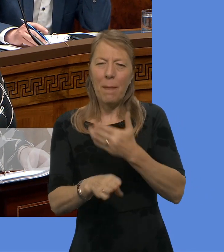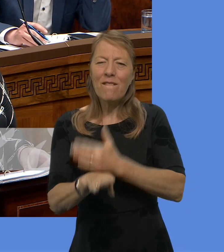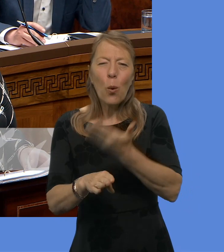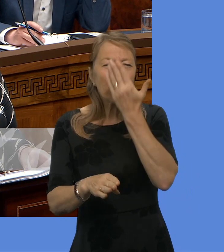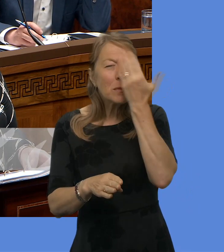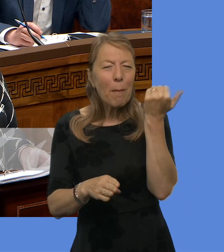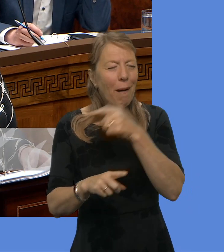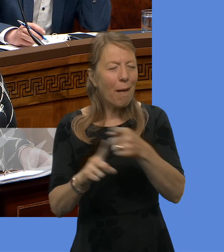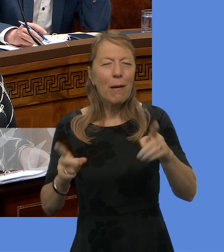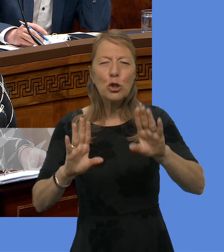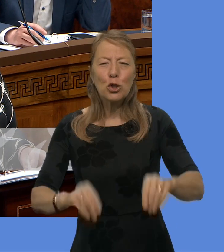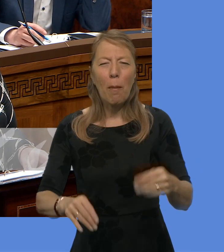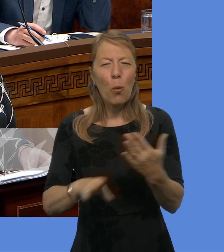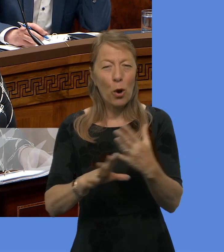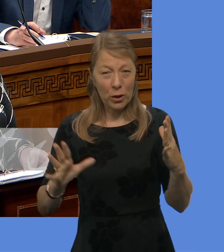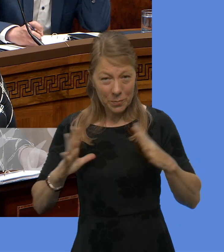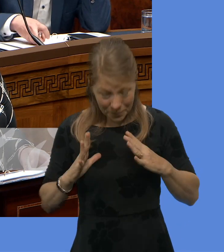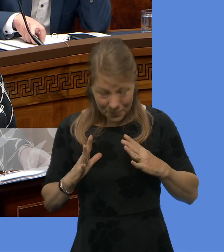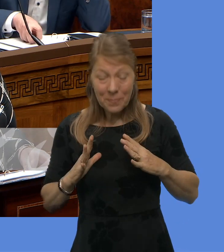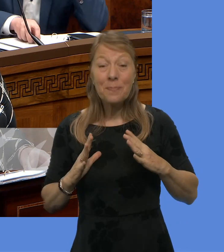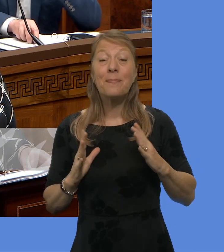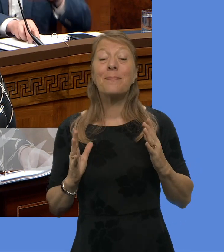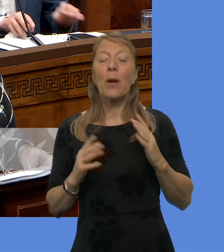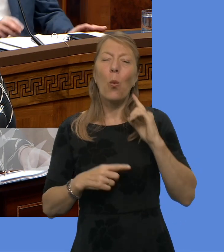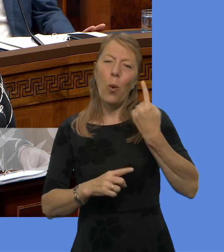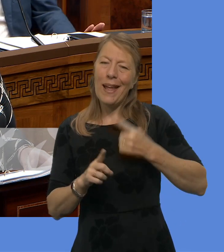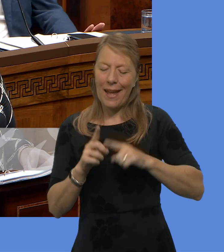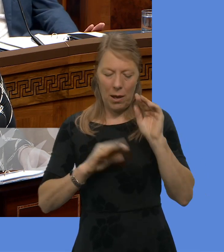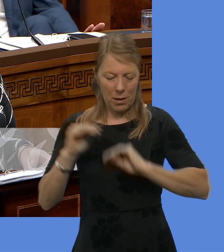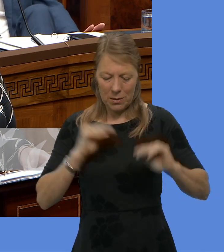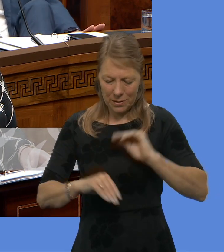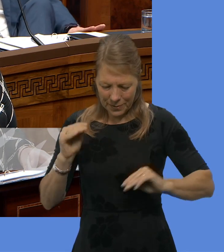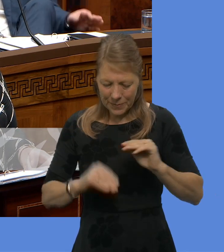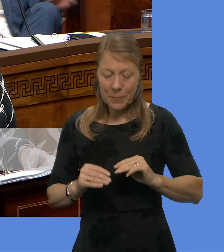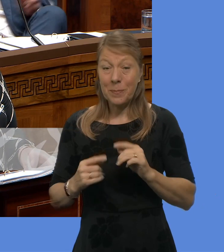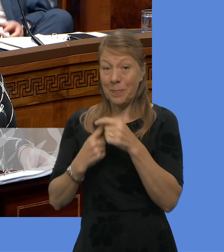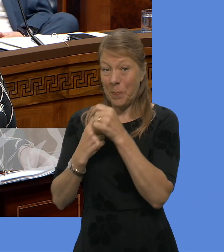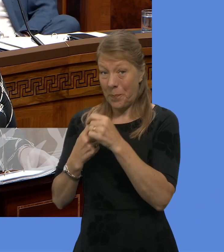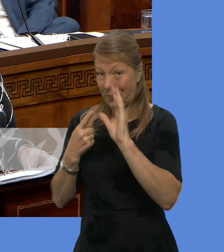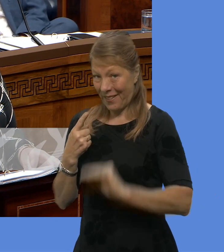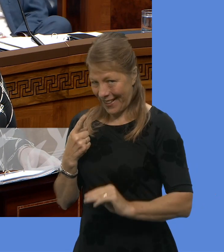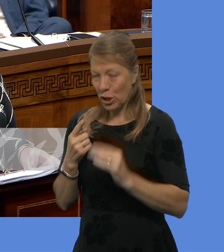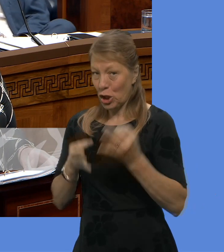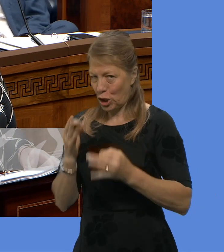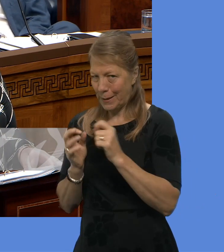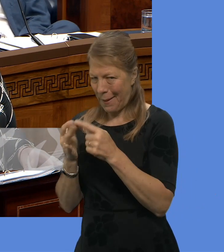process that. Then, when that is concluded, we would hope to bring forward a sentencing bill. And then third,